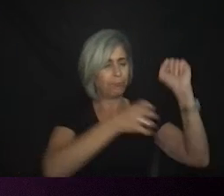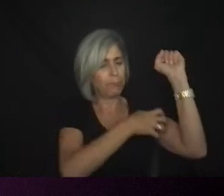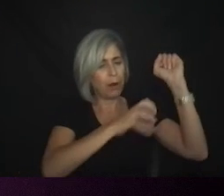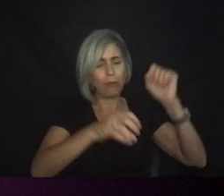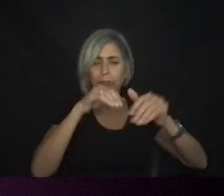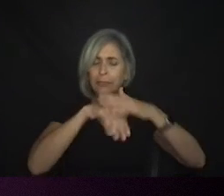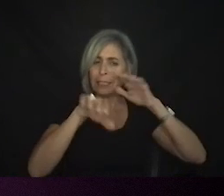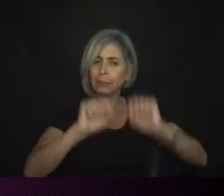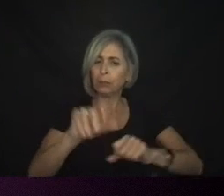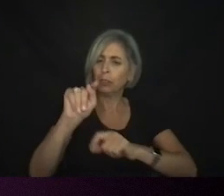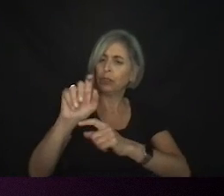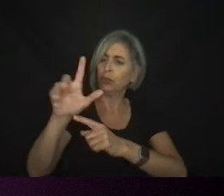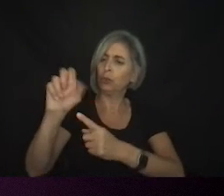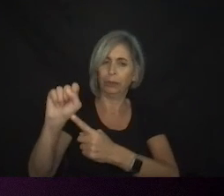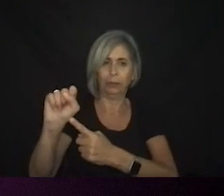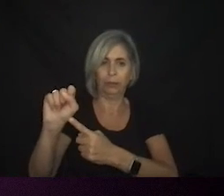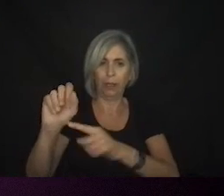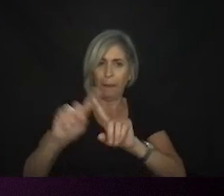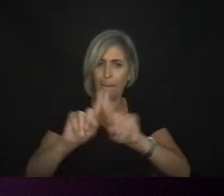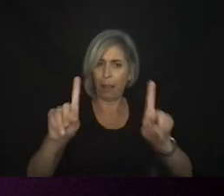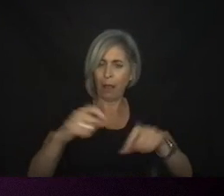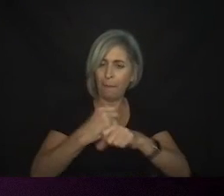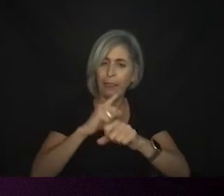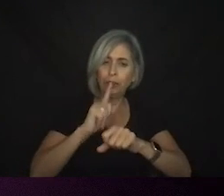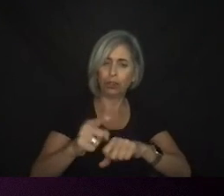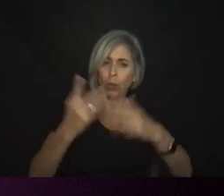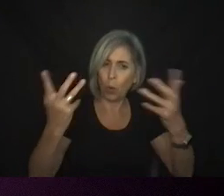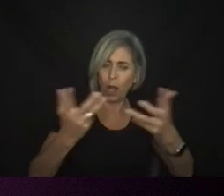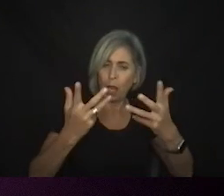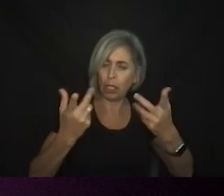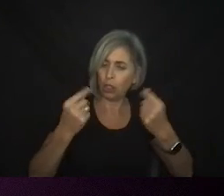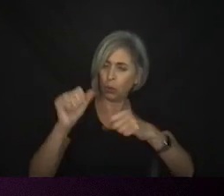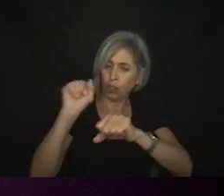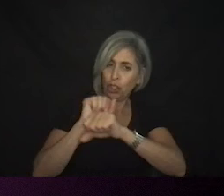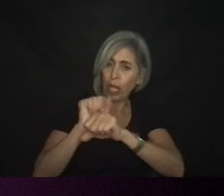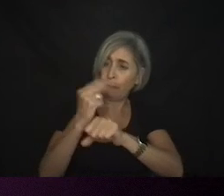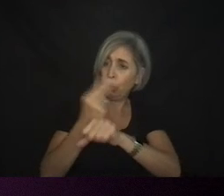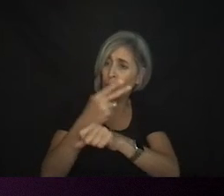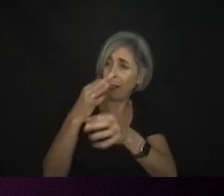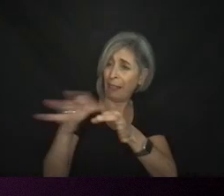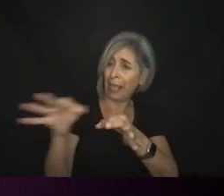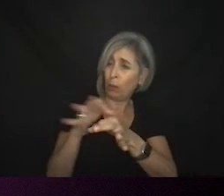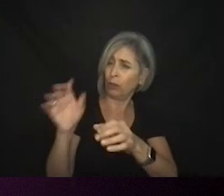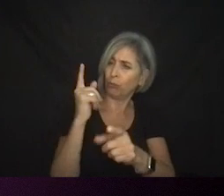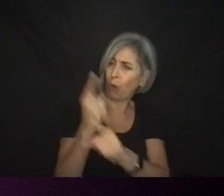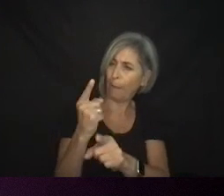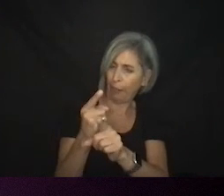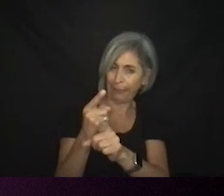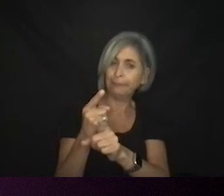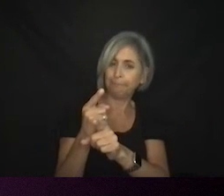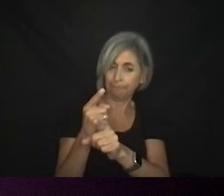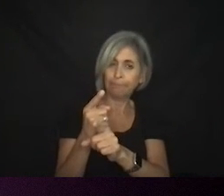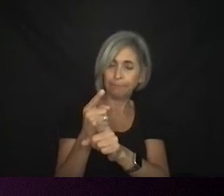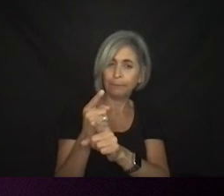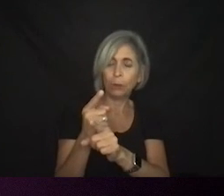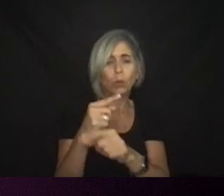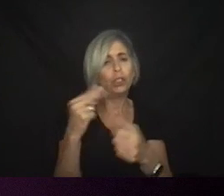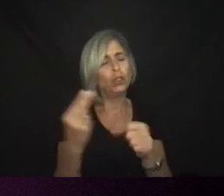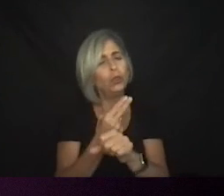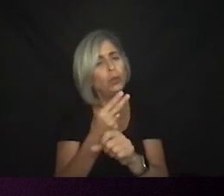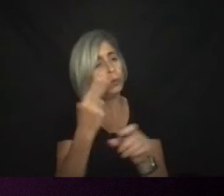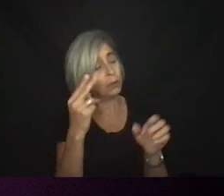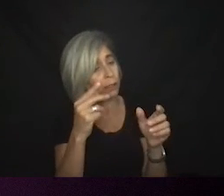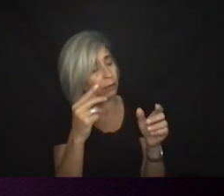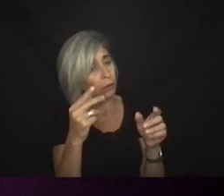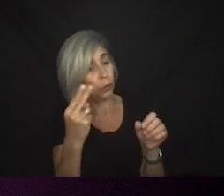and accessible tools, but we have to make sure we're doing our job and using the language properly. And when we use it